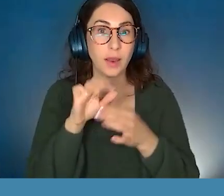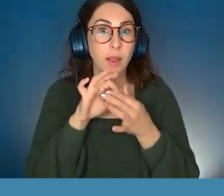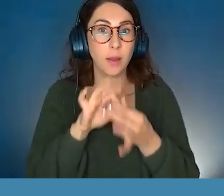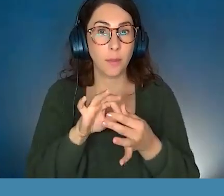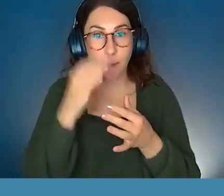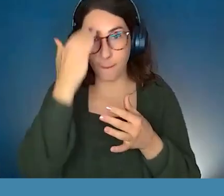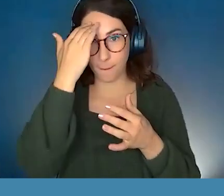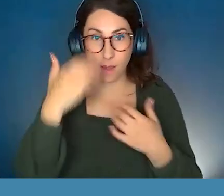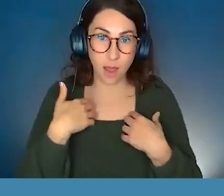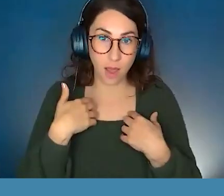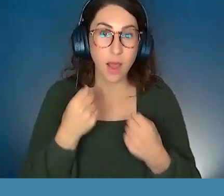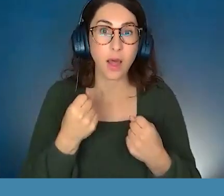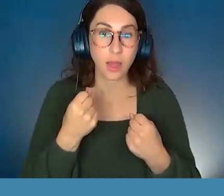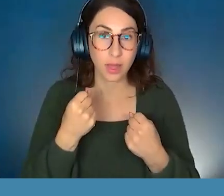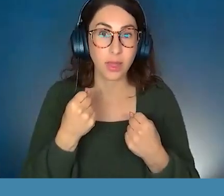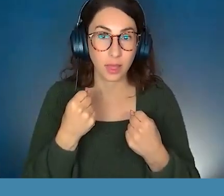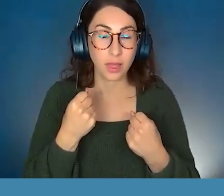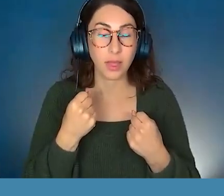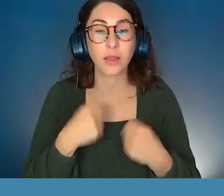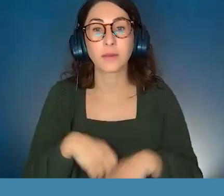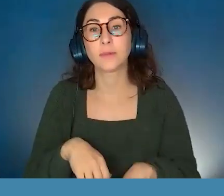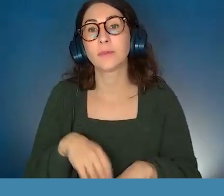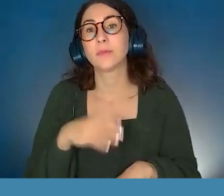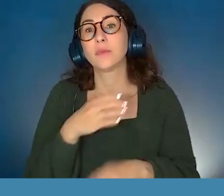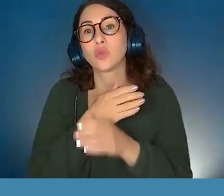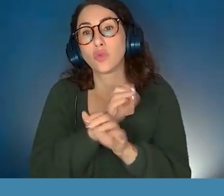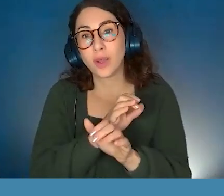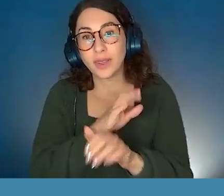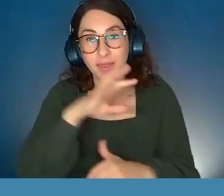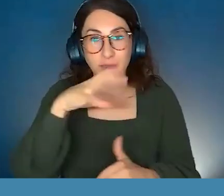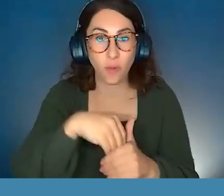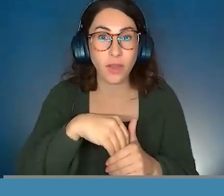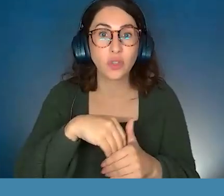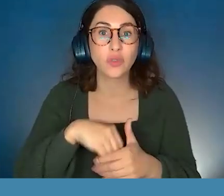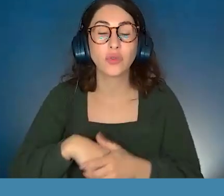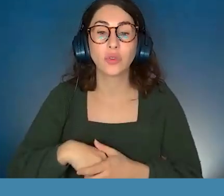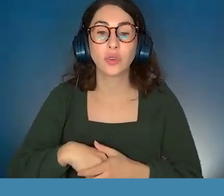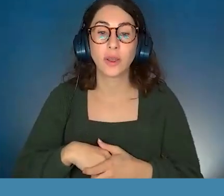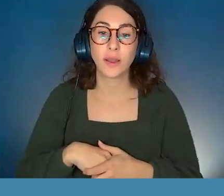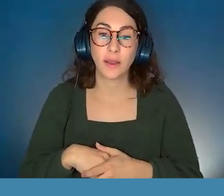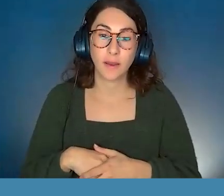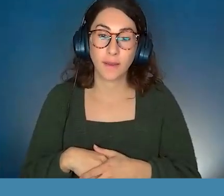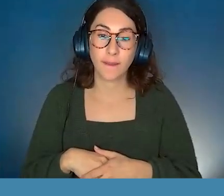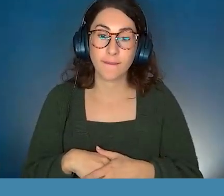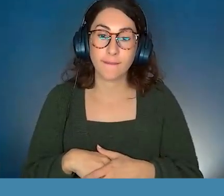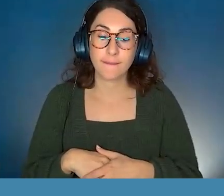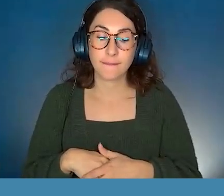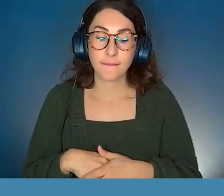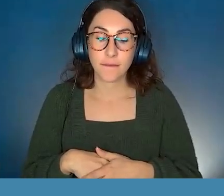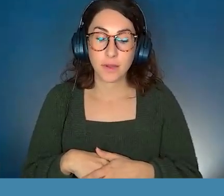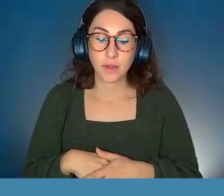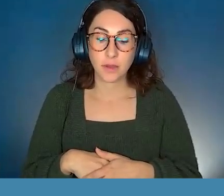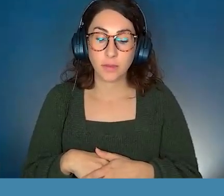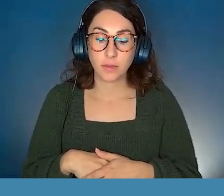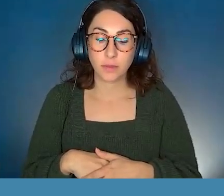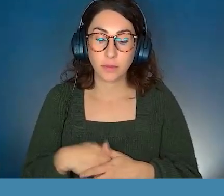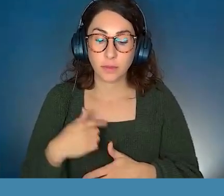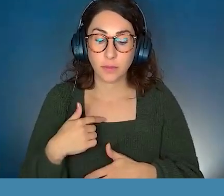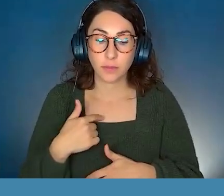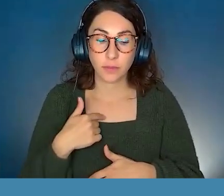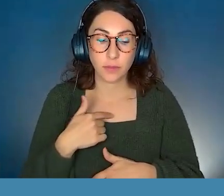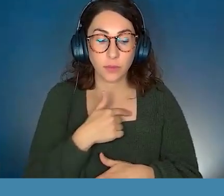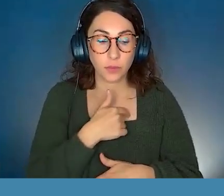like crisis care and treatment and de-escalation and crisis intervention. However, there are, we are trying to keep an eye